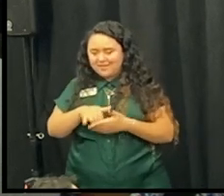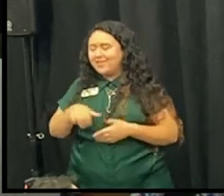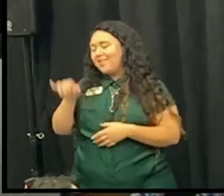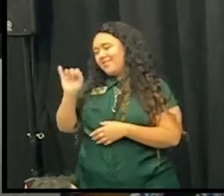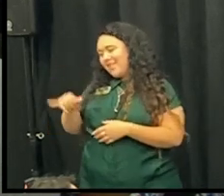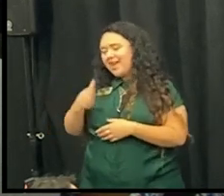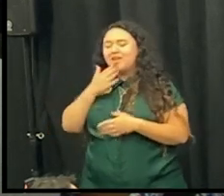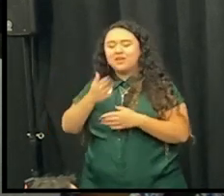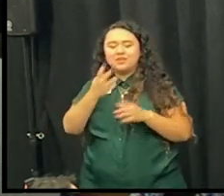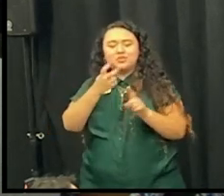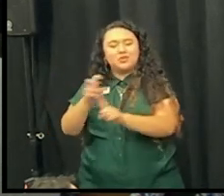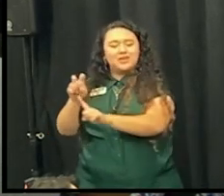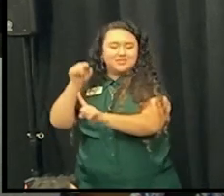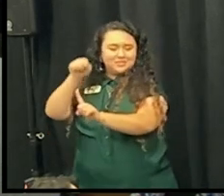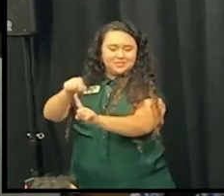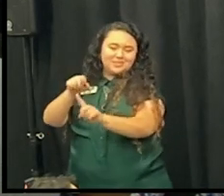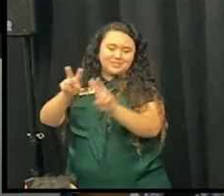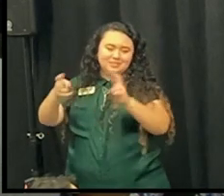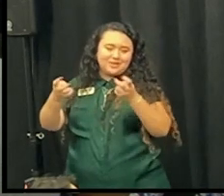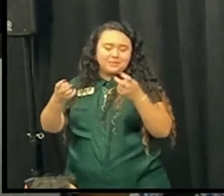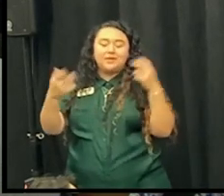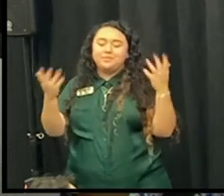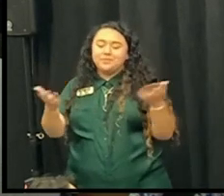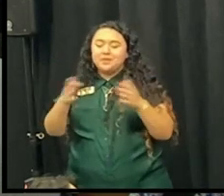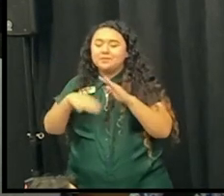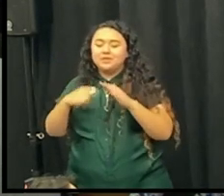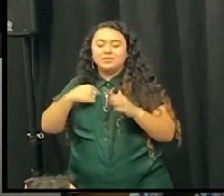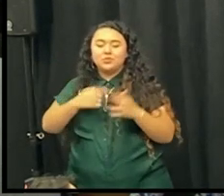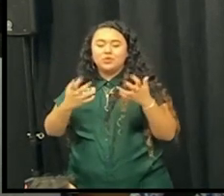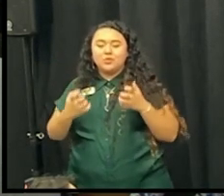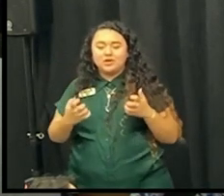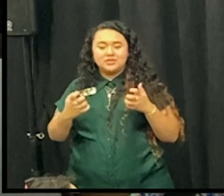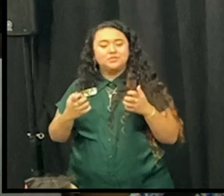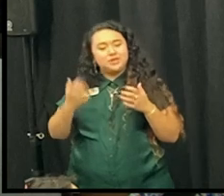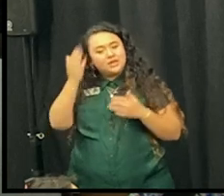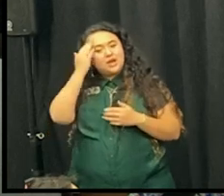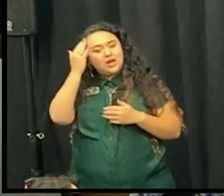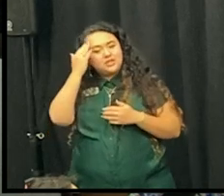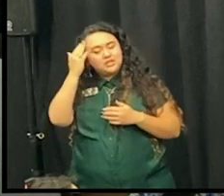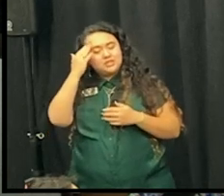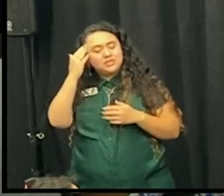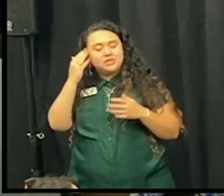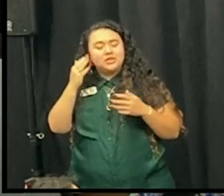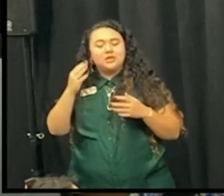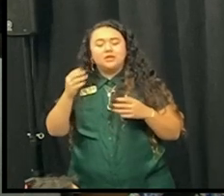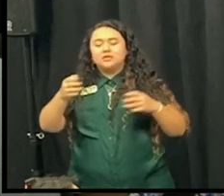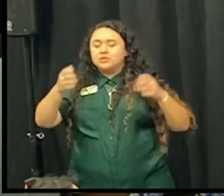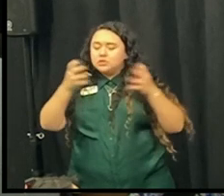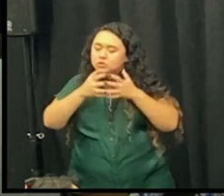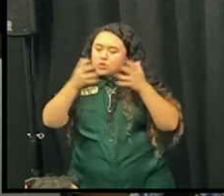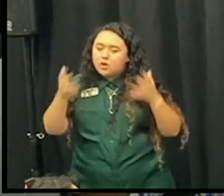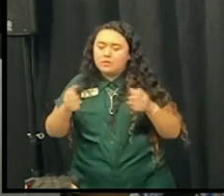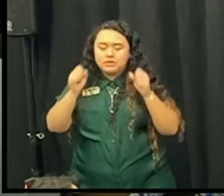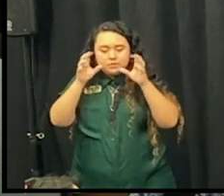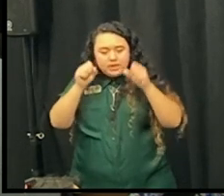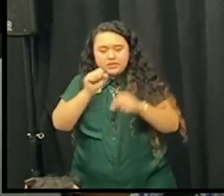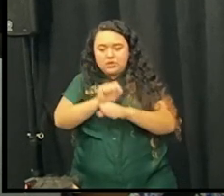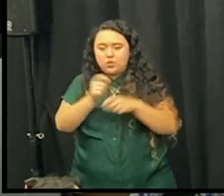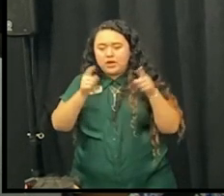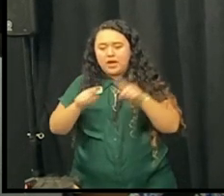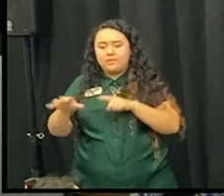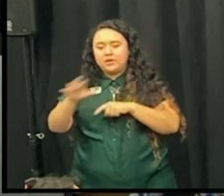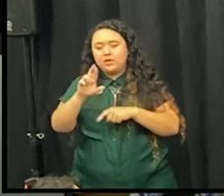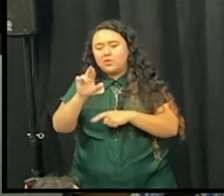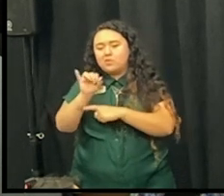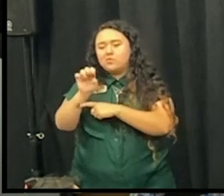what a good way to, yeah. Basically, we want to be very conscious of there's so much amazing work going out there. RISE